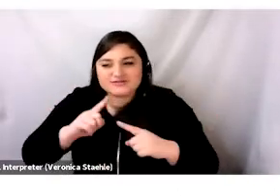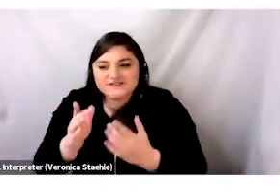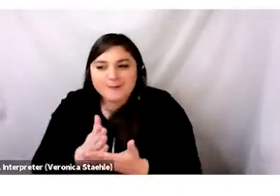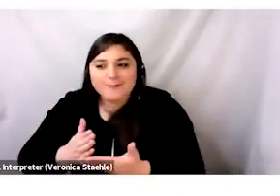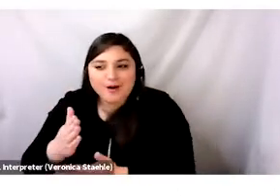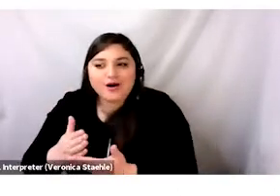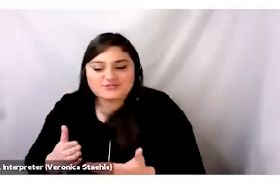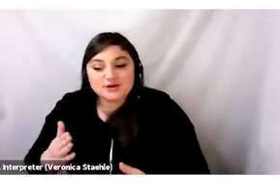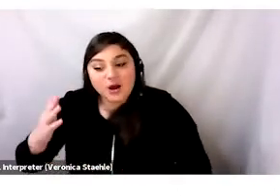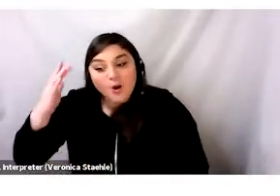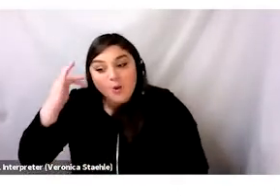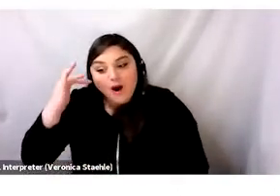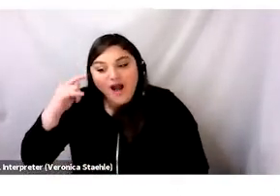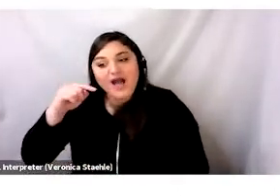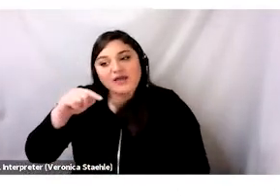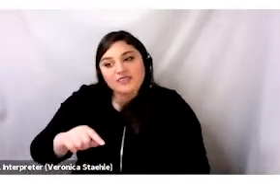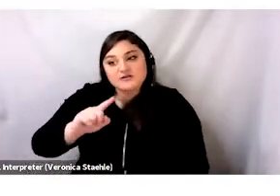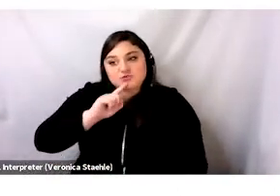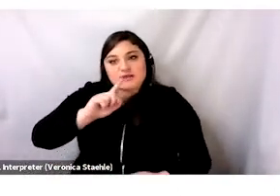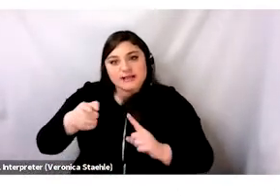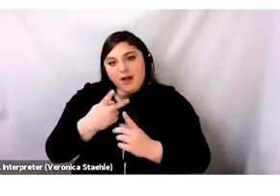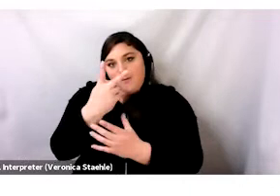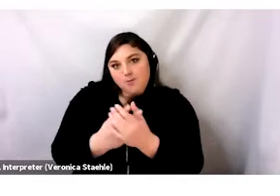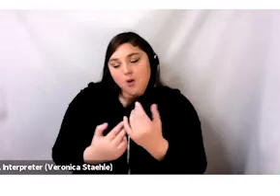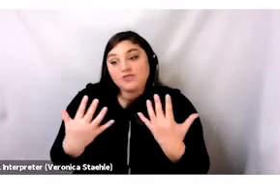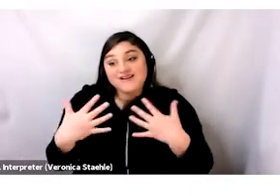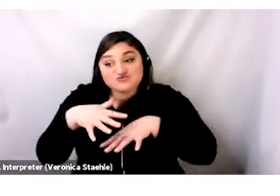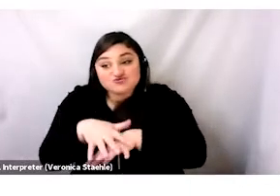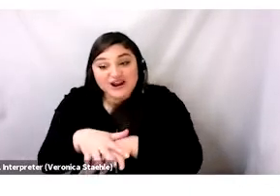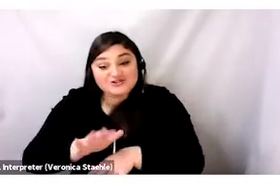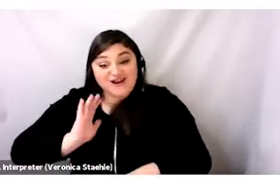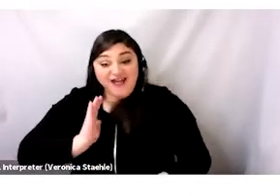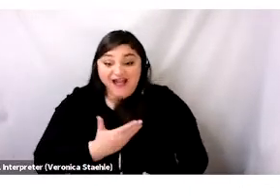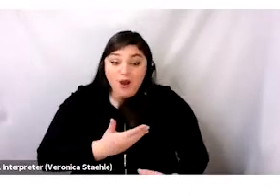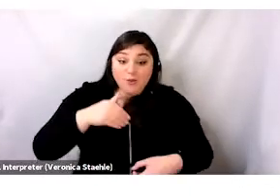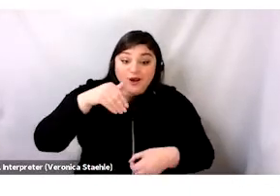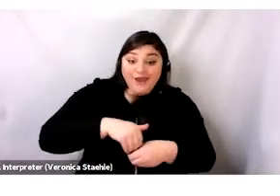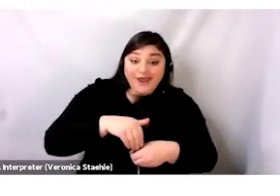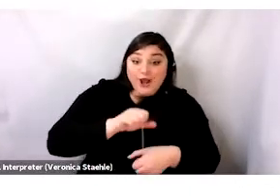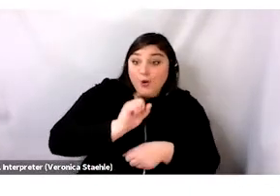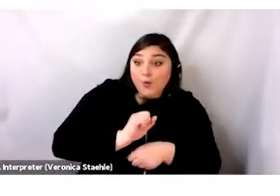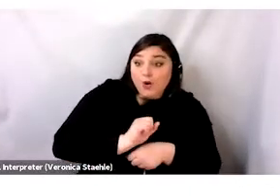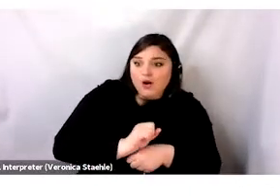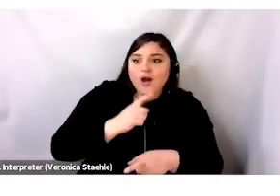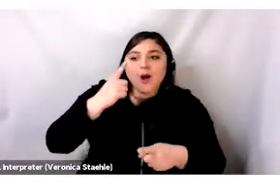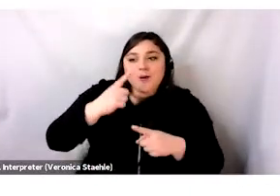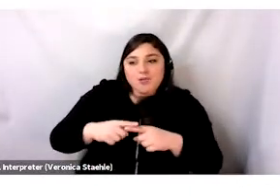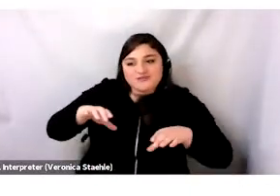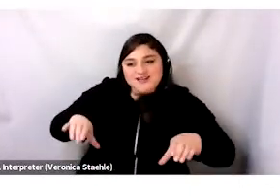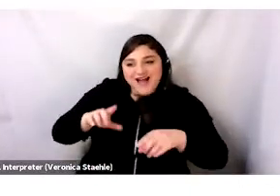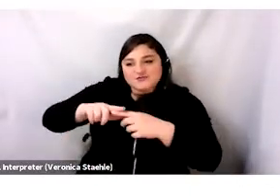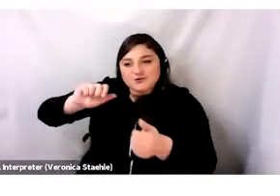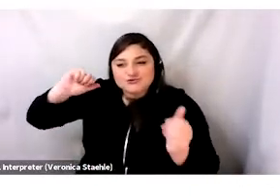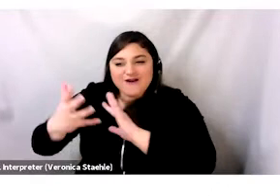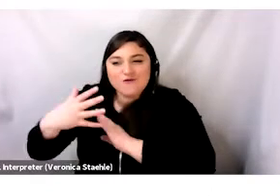the integration of our inner transformation and our work to transform the external world. These cannot